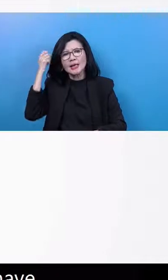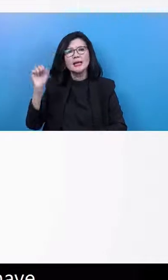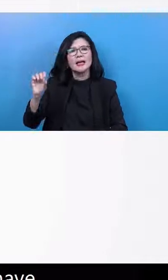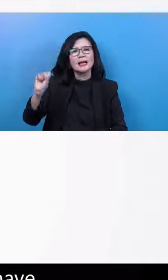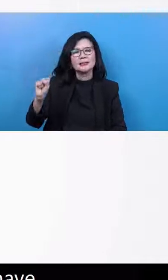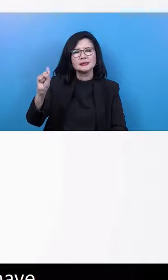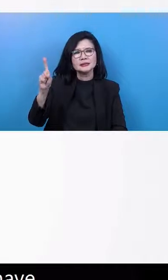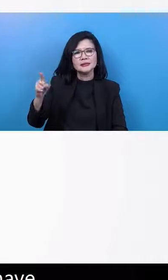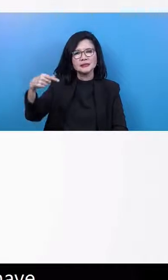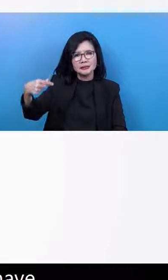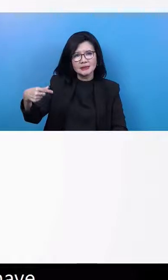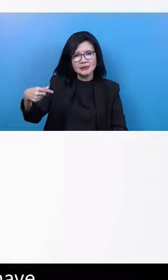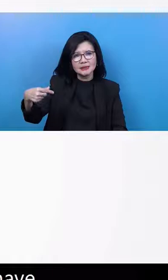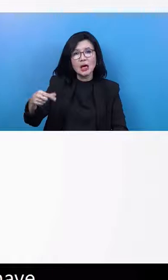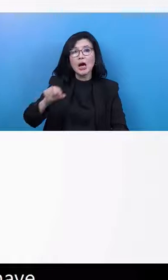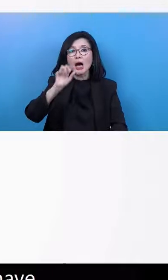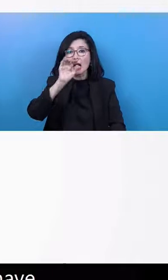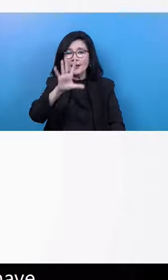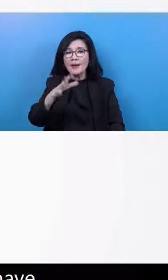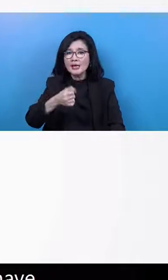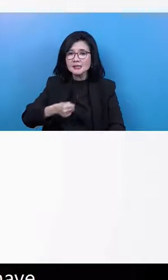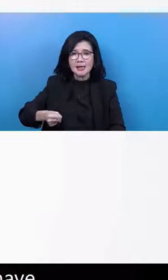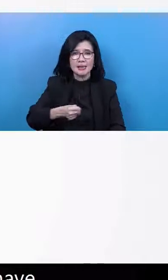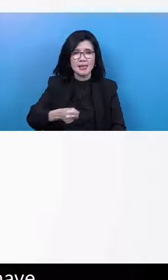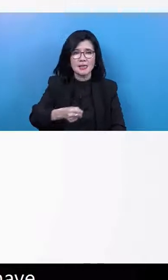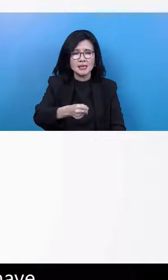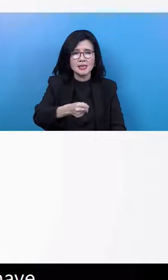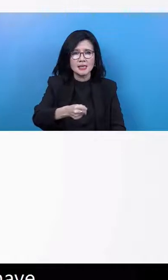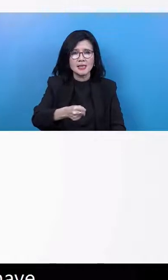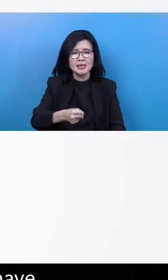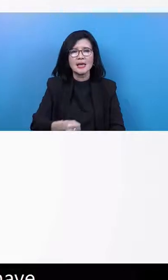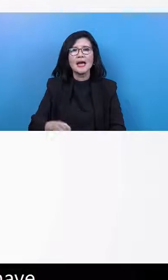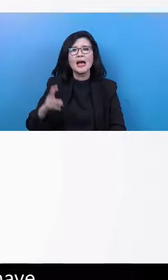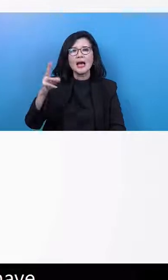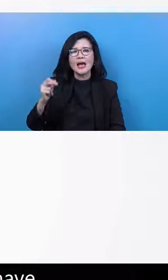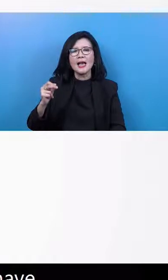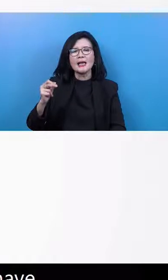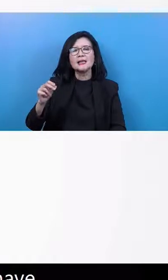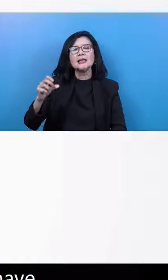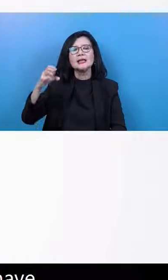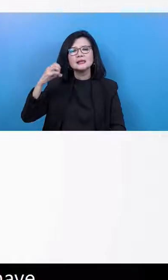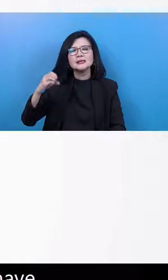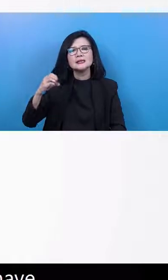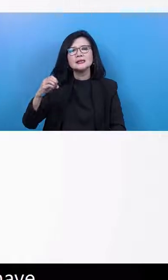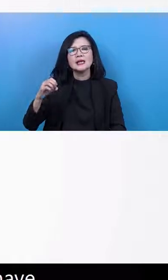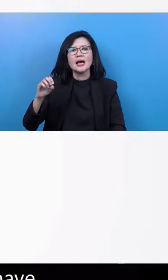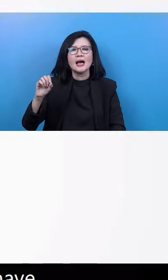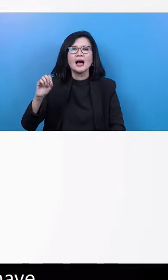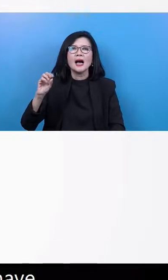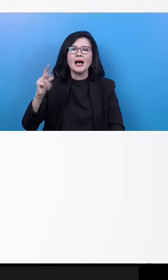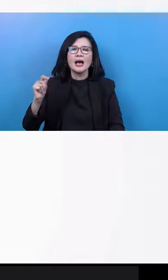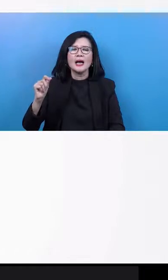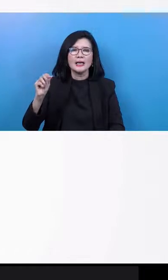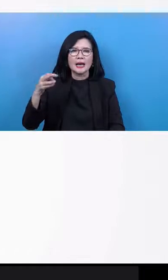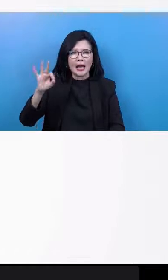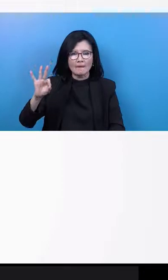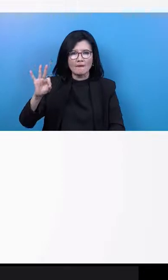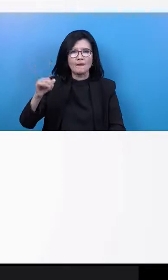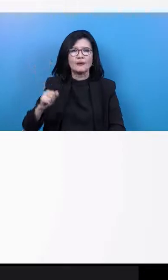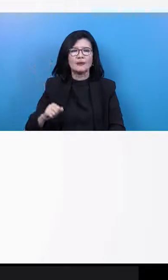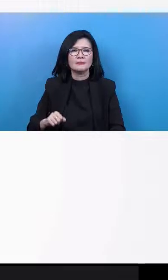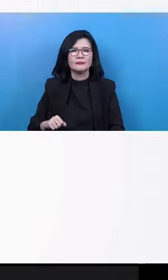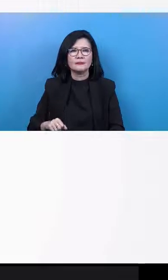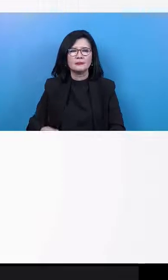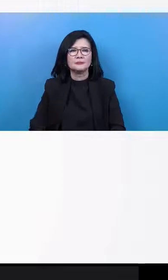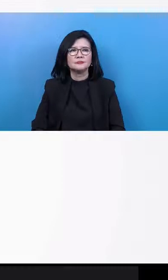broad strategies of ACRF prioritized areas in the SDGs. In the